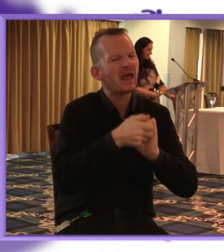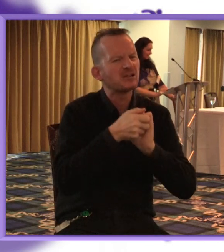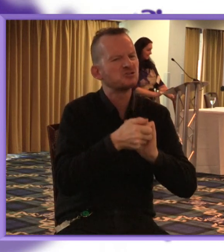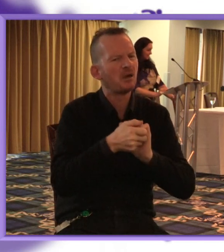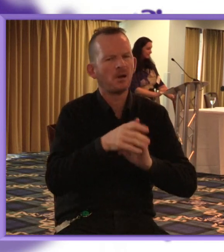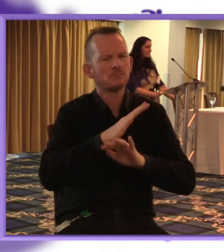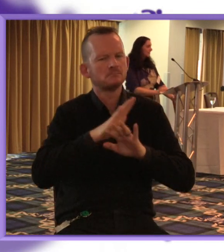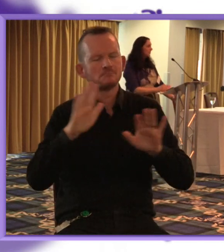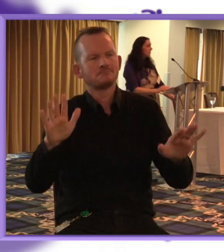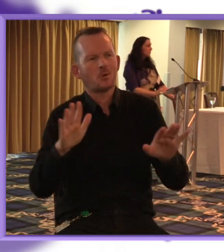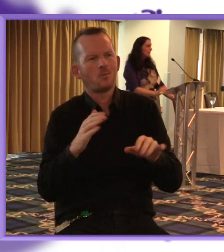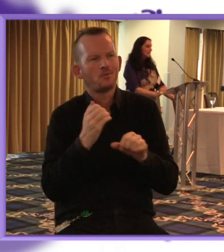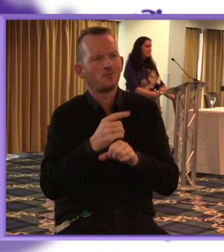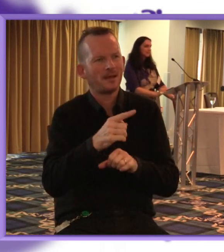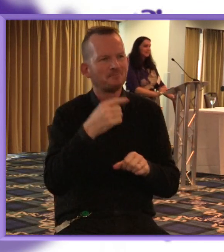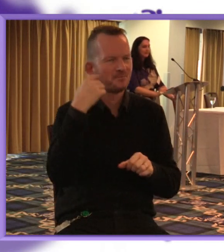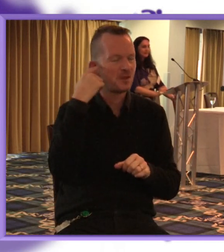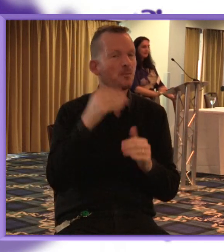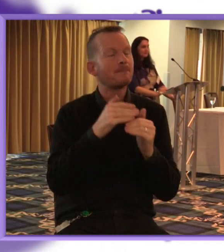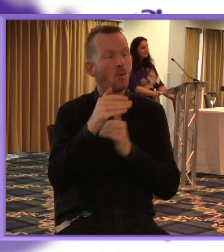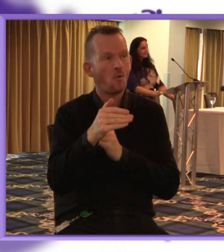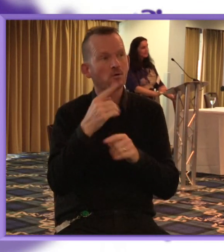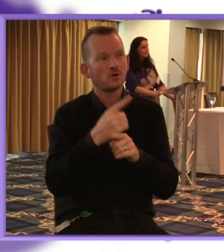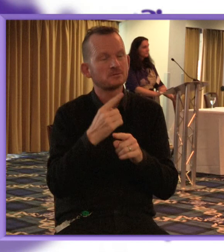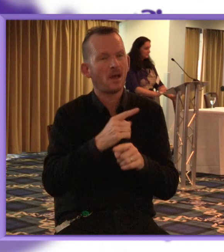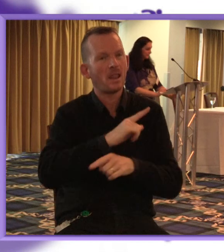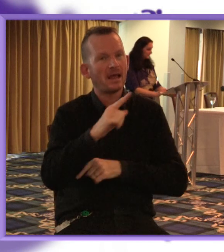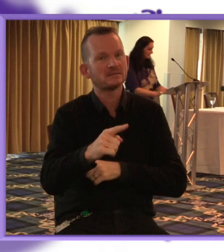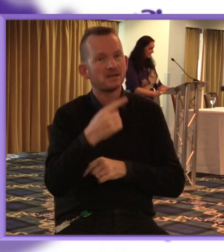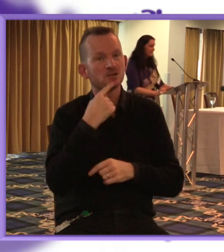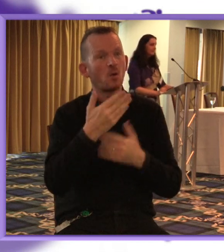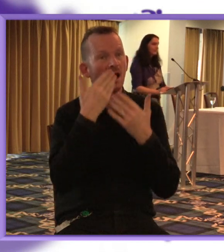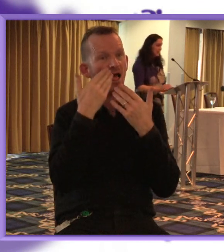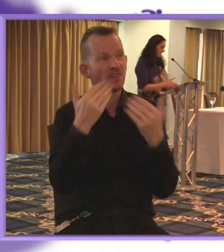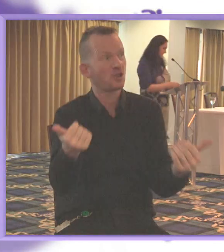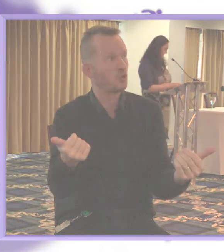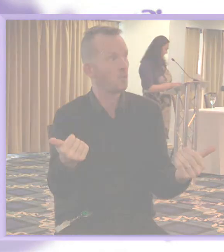not go down that road. So there'll be more of that later, and I'd just like to say thank you for coming.